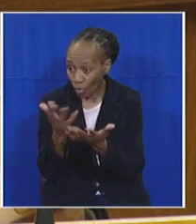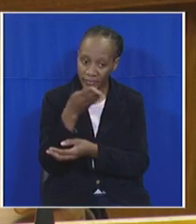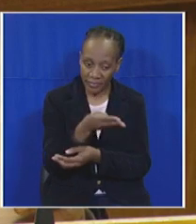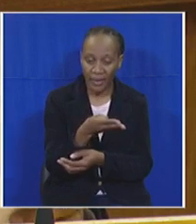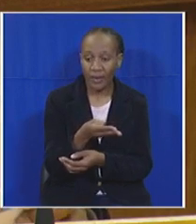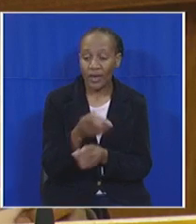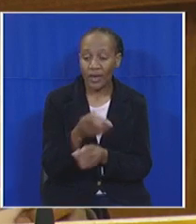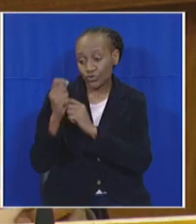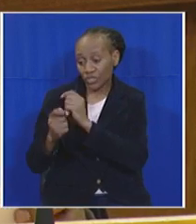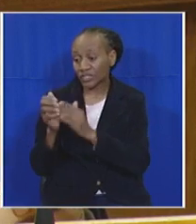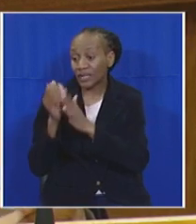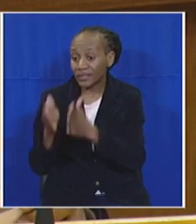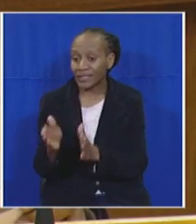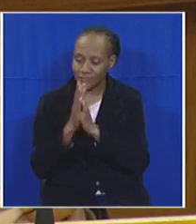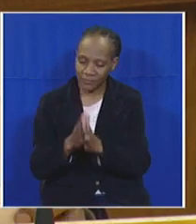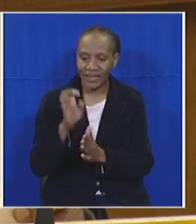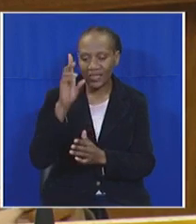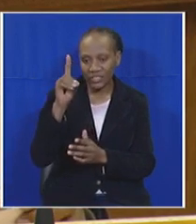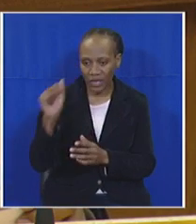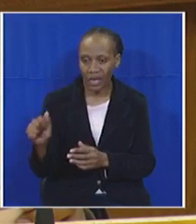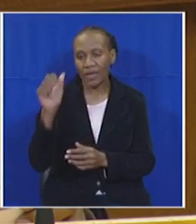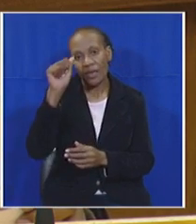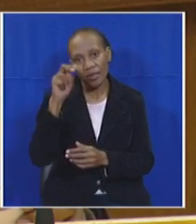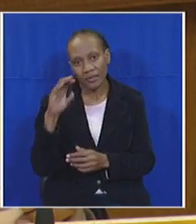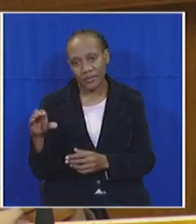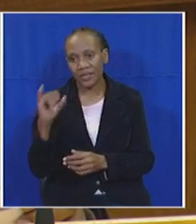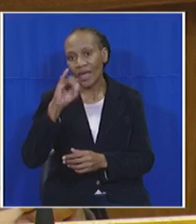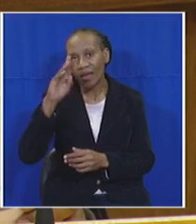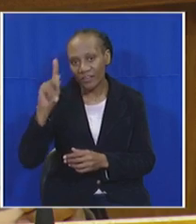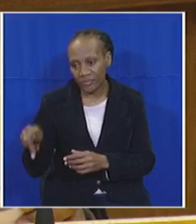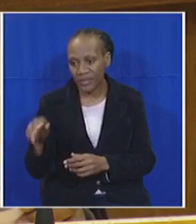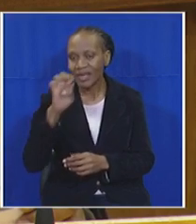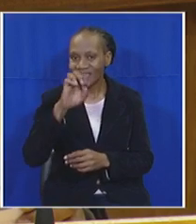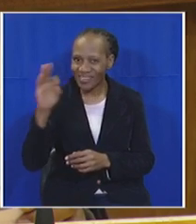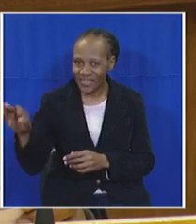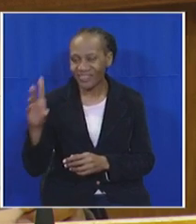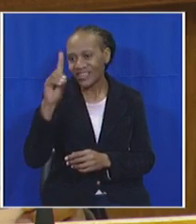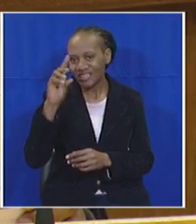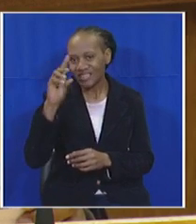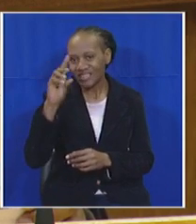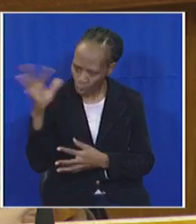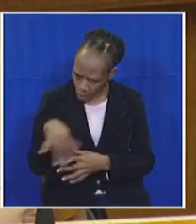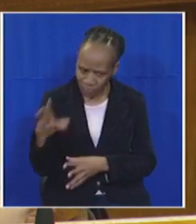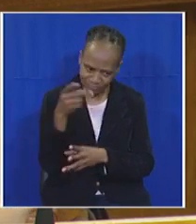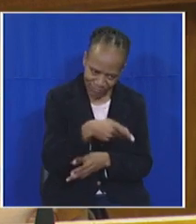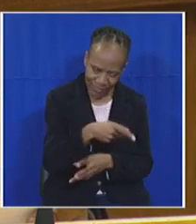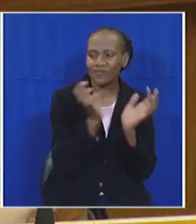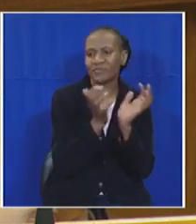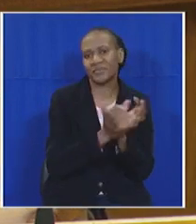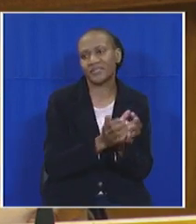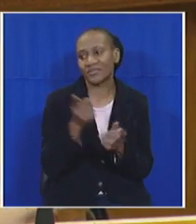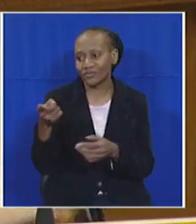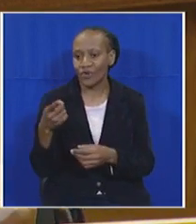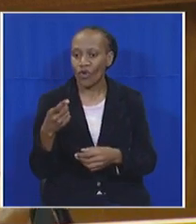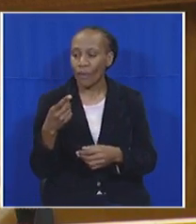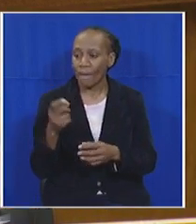EFF, the DA, the ANC, and the IFP to join so that you could then come and present your own